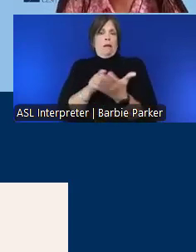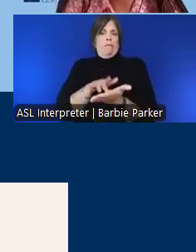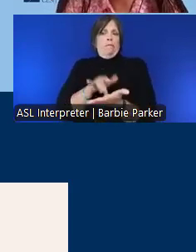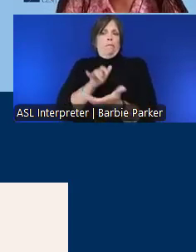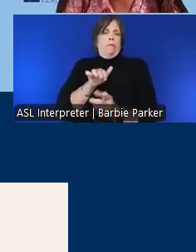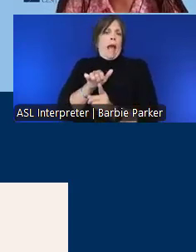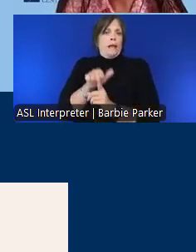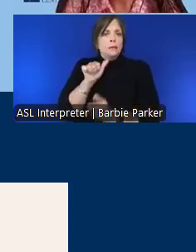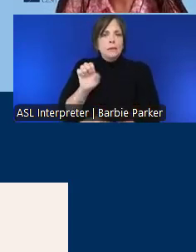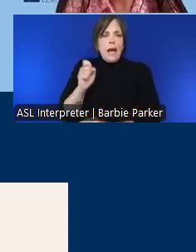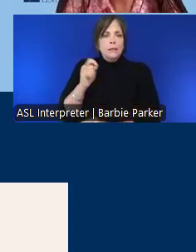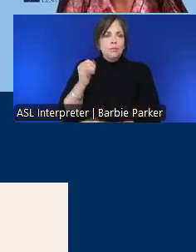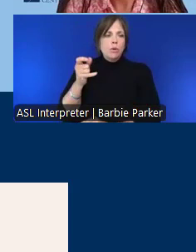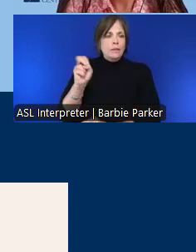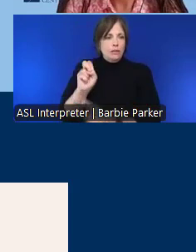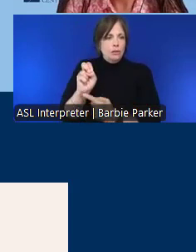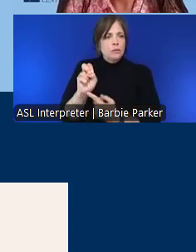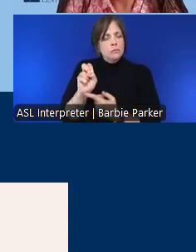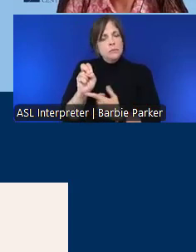dismiss cases where